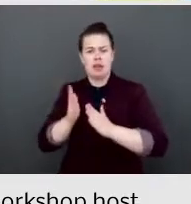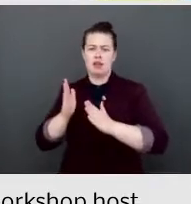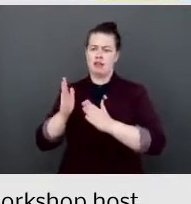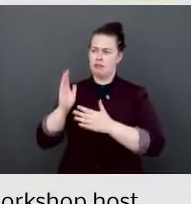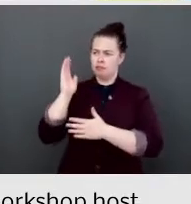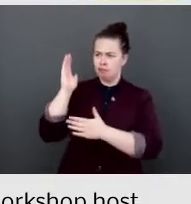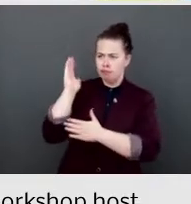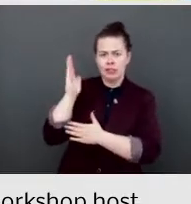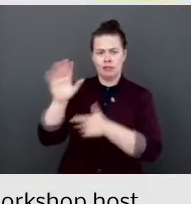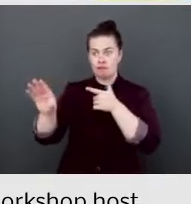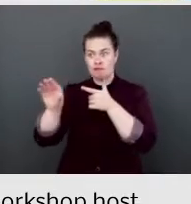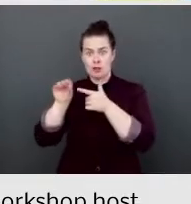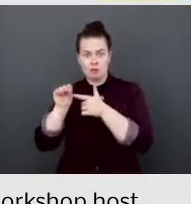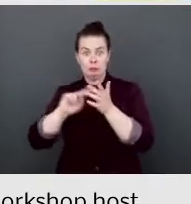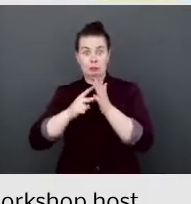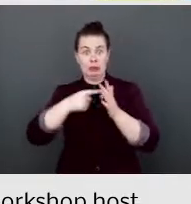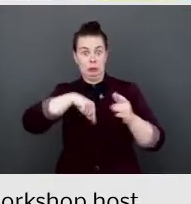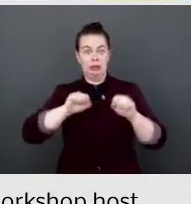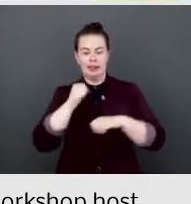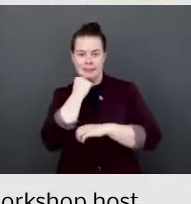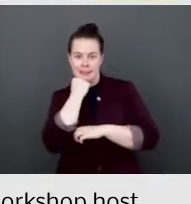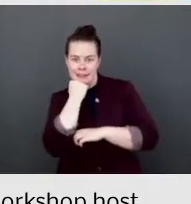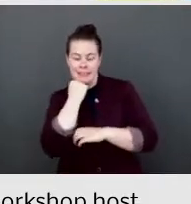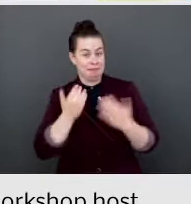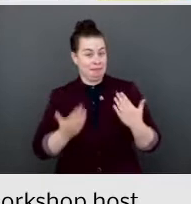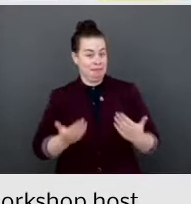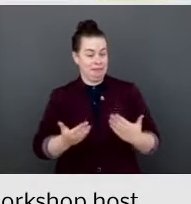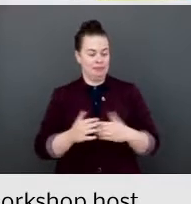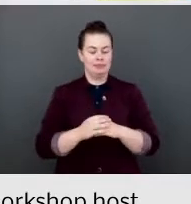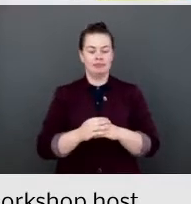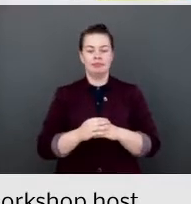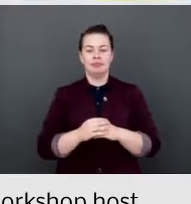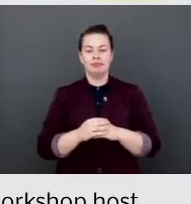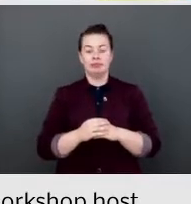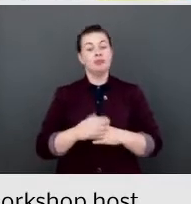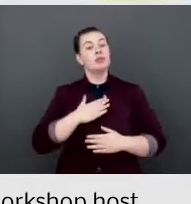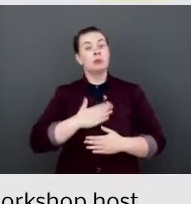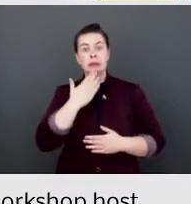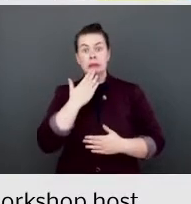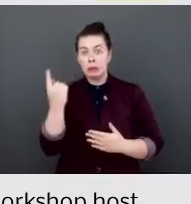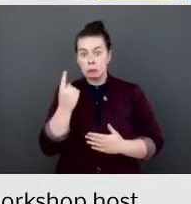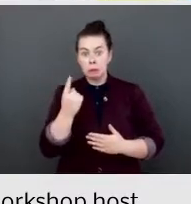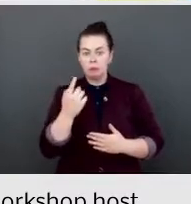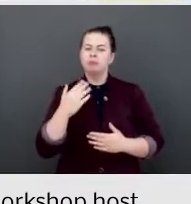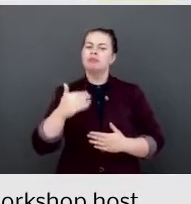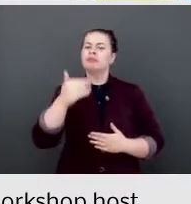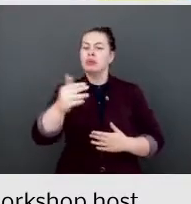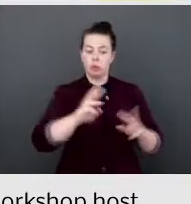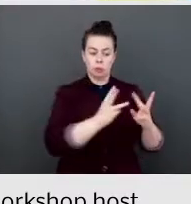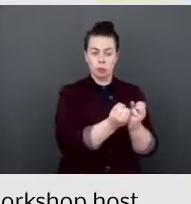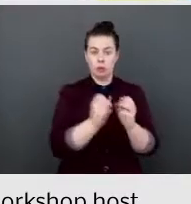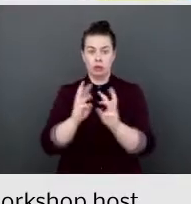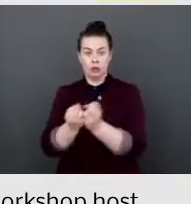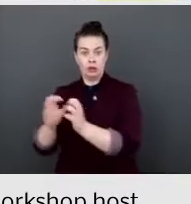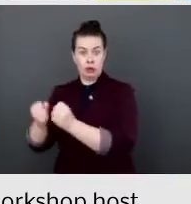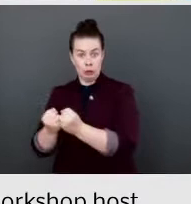preparing their presentations and recording them, so we can enjoy them today. I would like to thank also the moderators